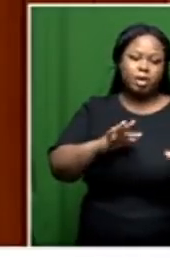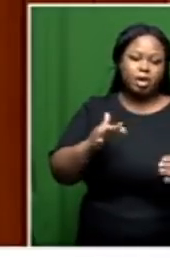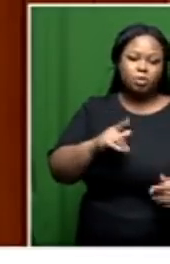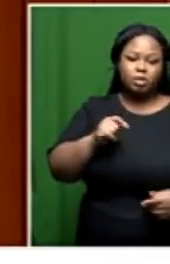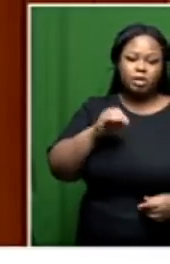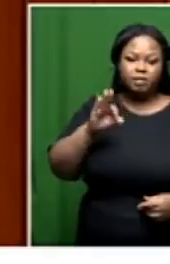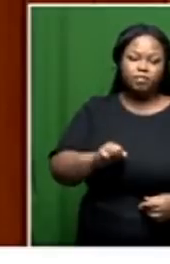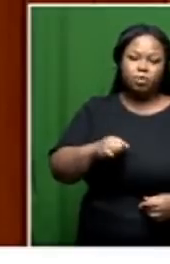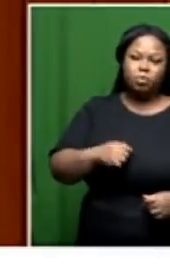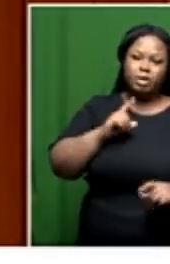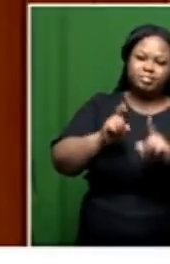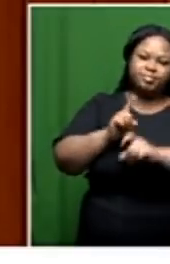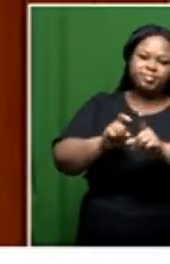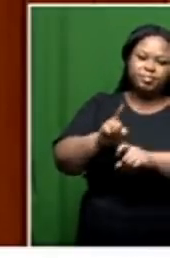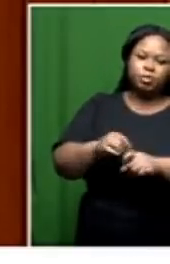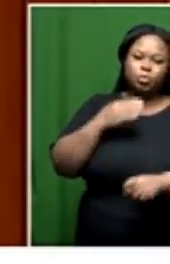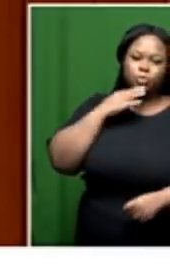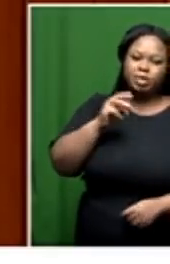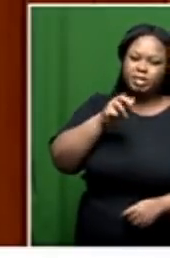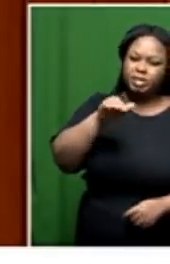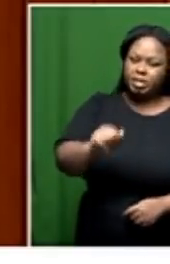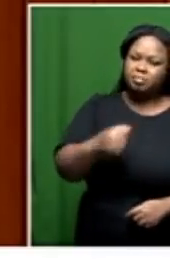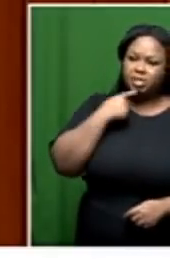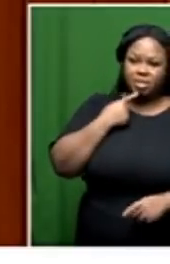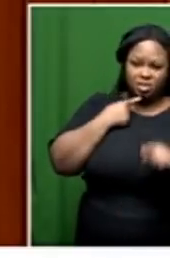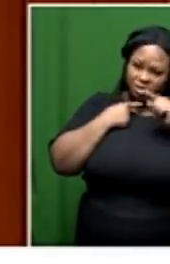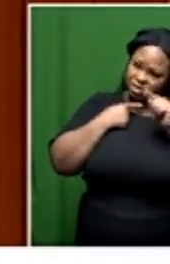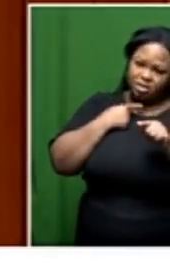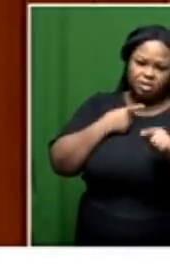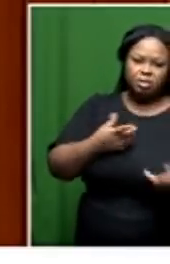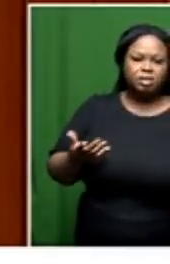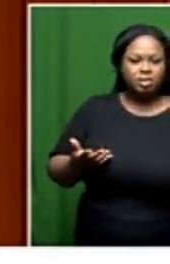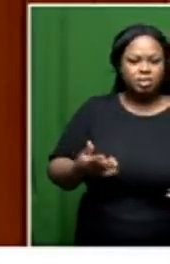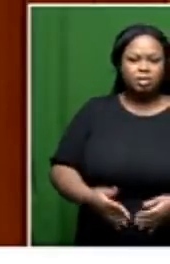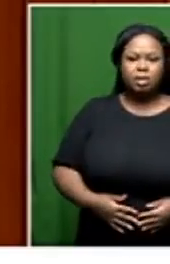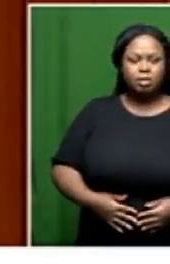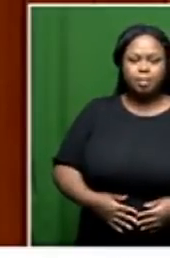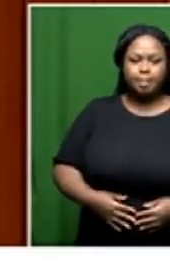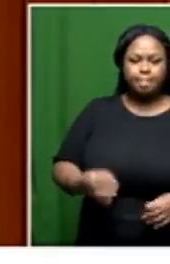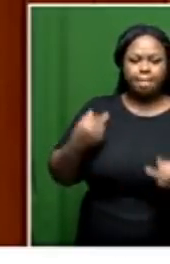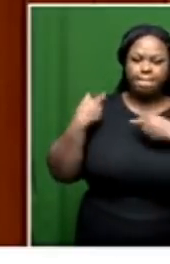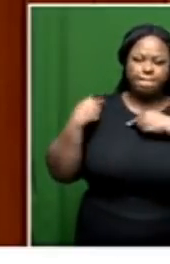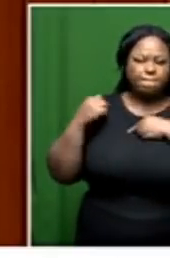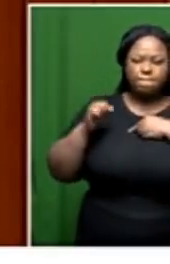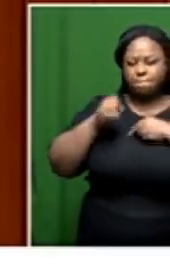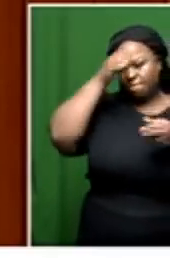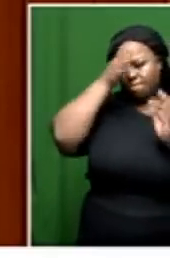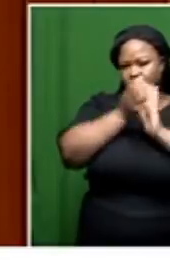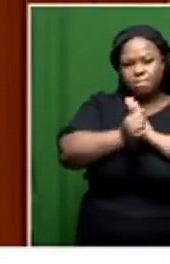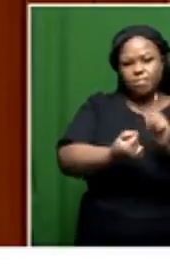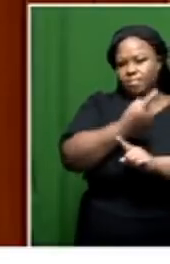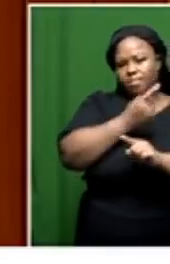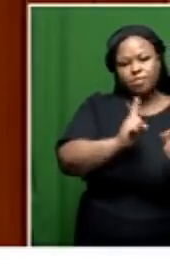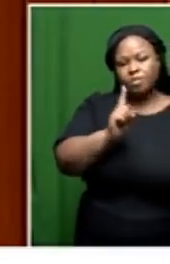Advocate Teffo was cross-examining Sergeant Mosia, saying that this was, beyond the scope of his expertise, and